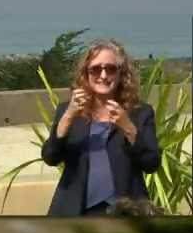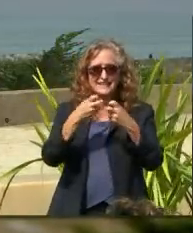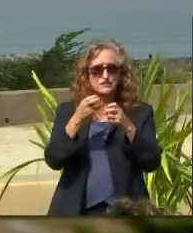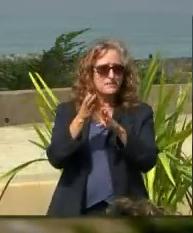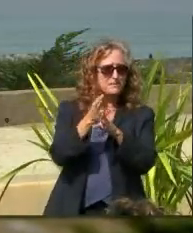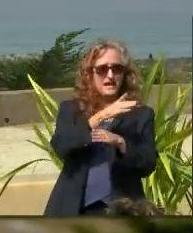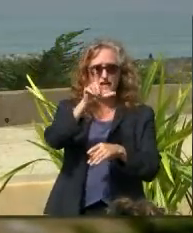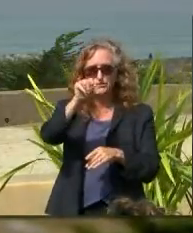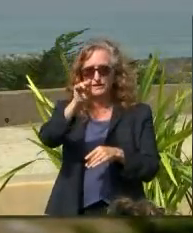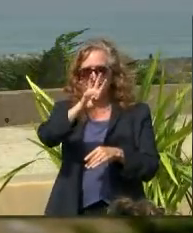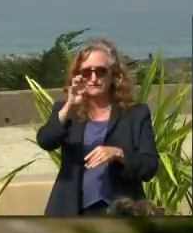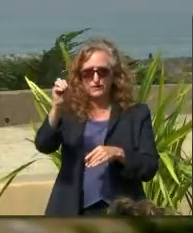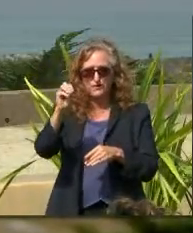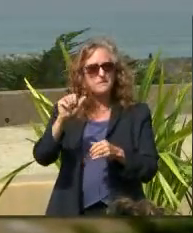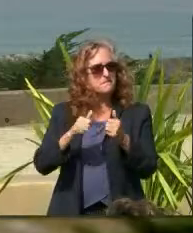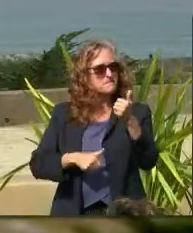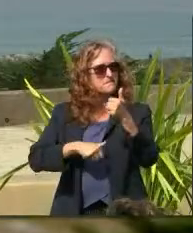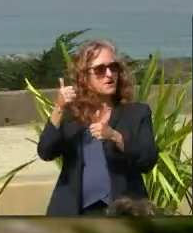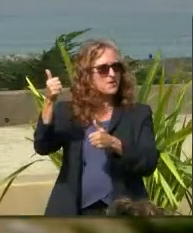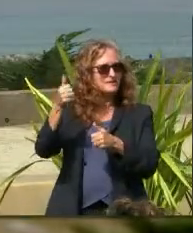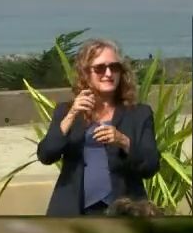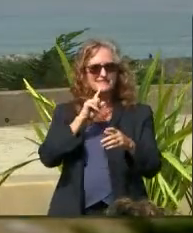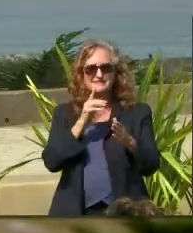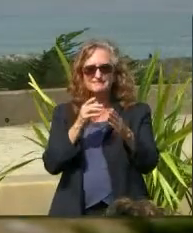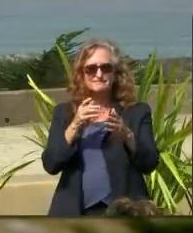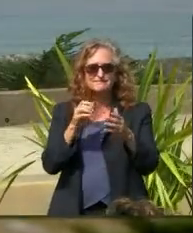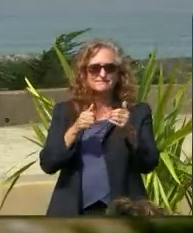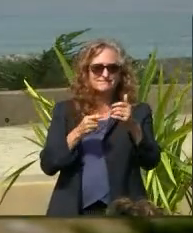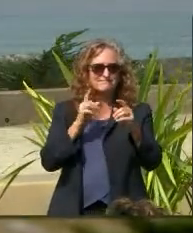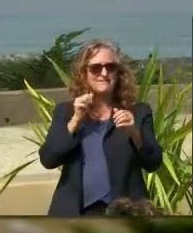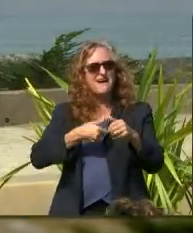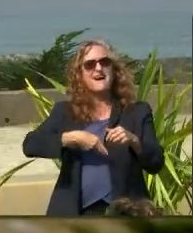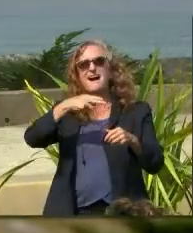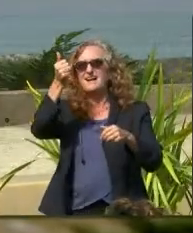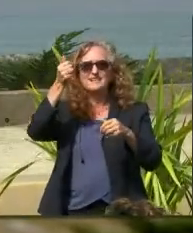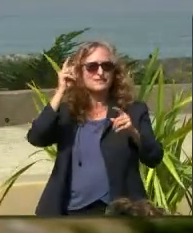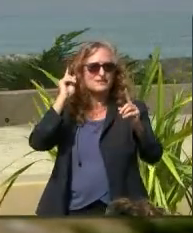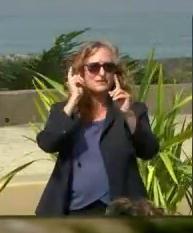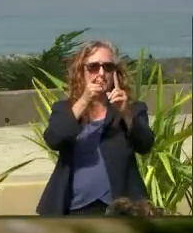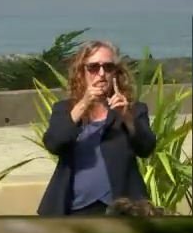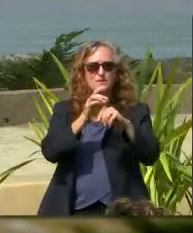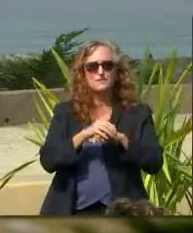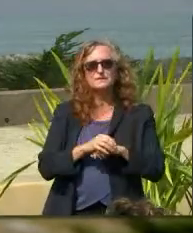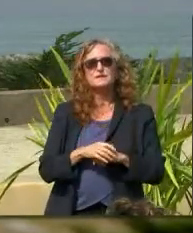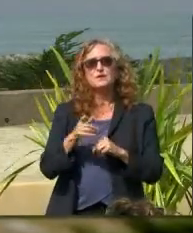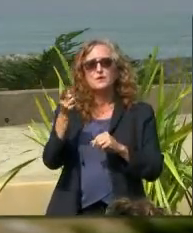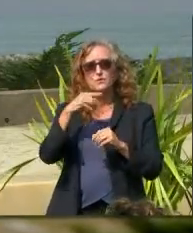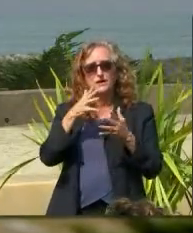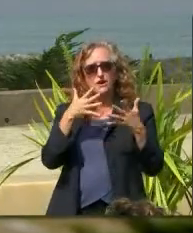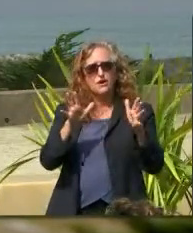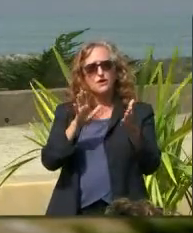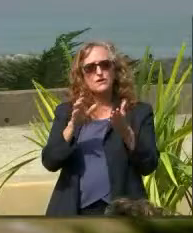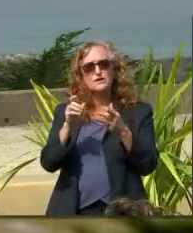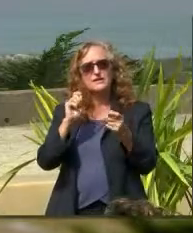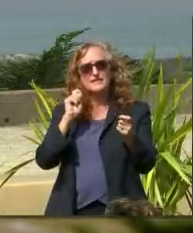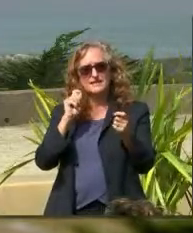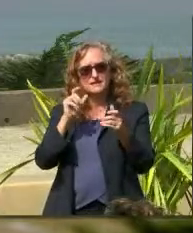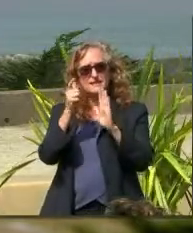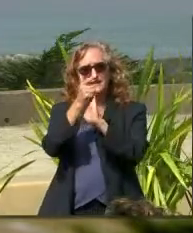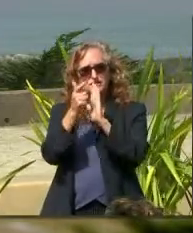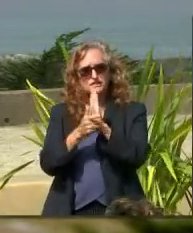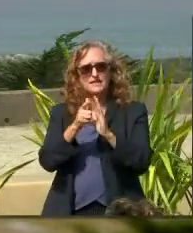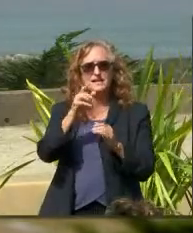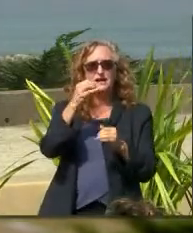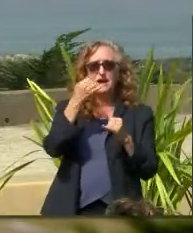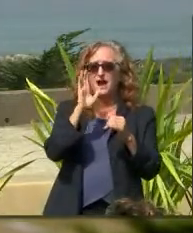the entire nation. And we were the first state in the nation to pass our coal to clean legislation, with our last